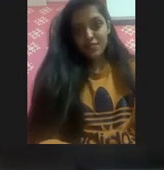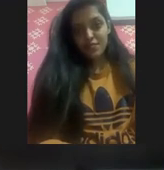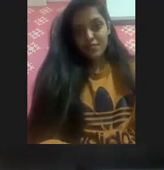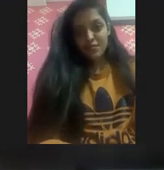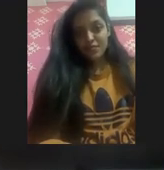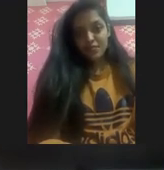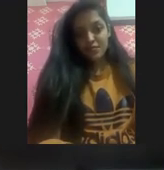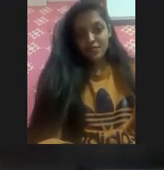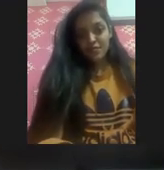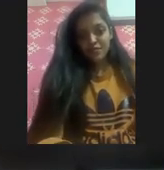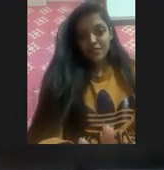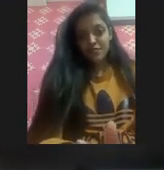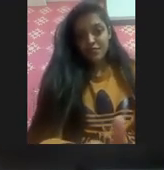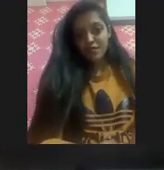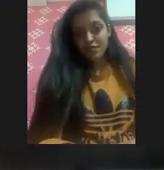because